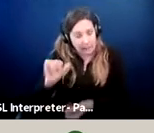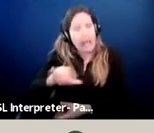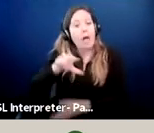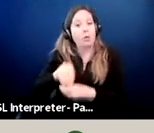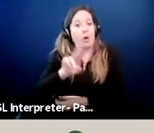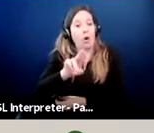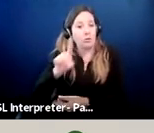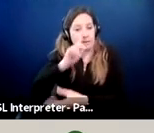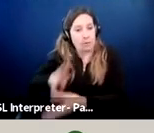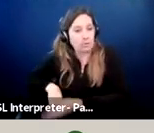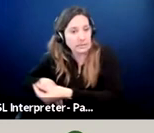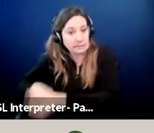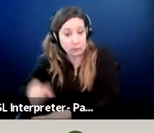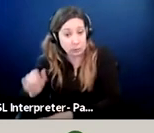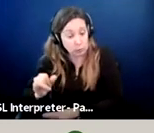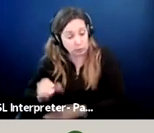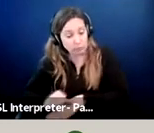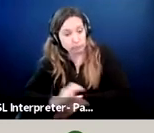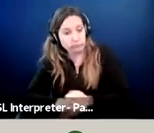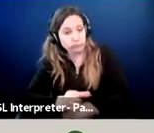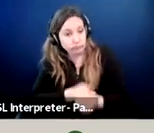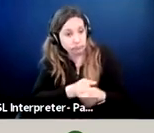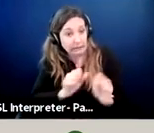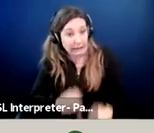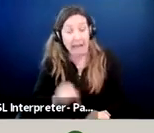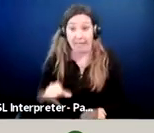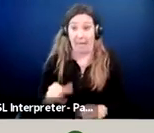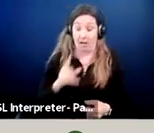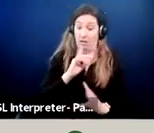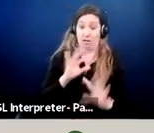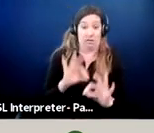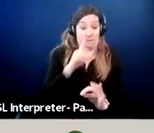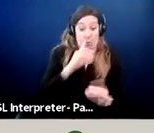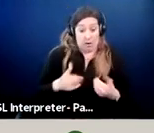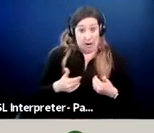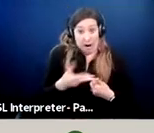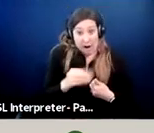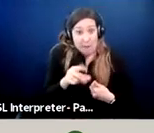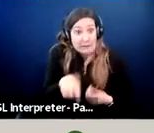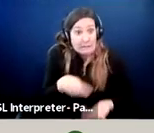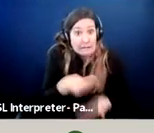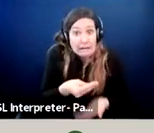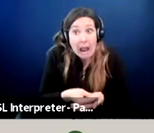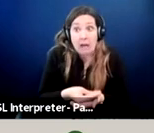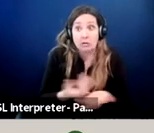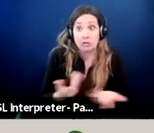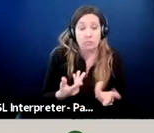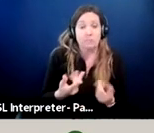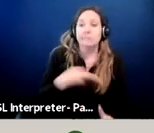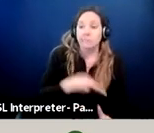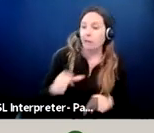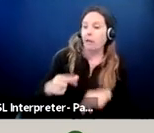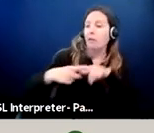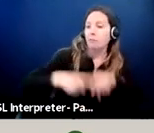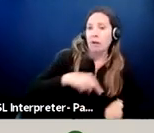So this helps young companies get sort of cash flow when they need it, if they haven't got any other ways through banks or receivables coming in when they're